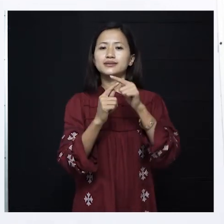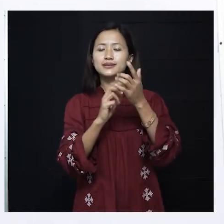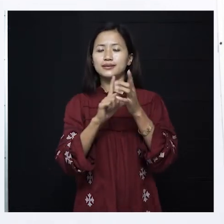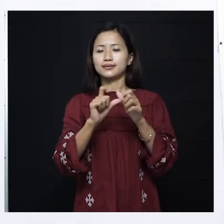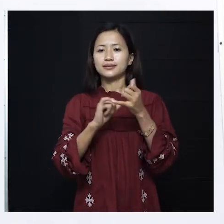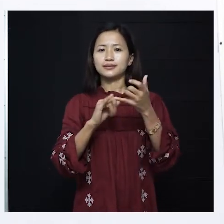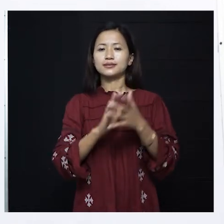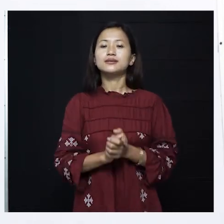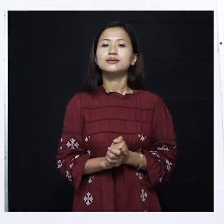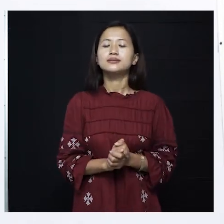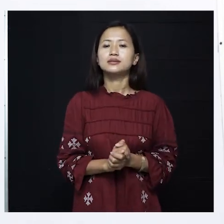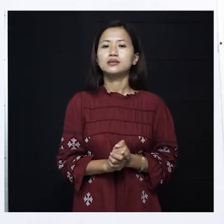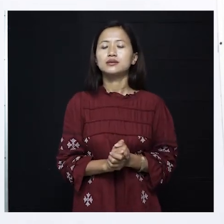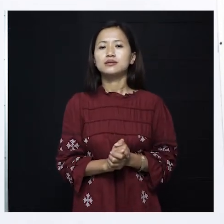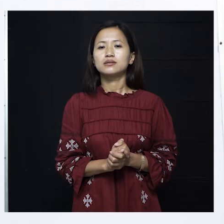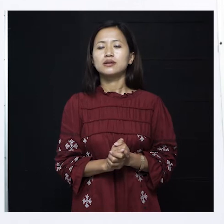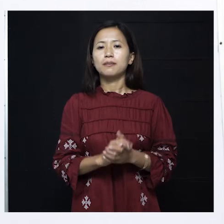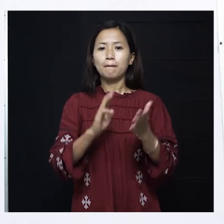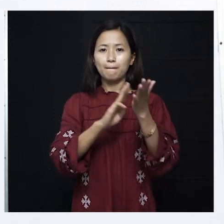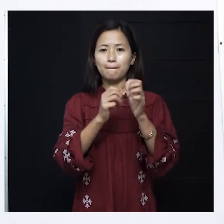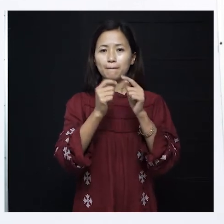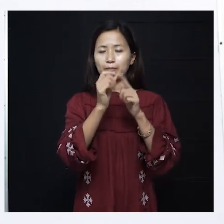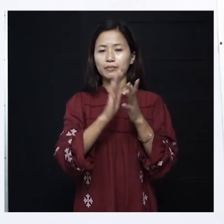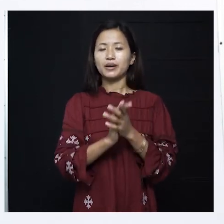I hope you still remember map. That is a